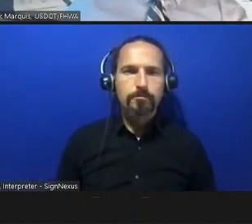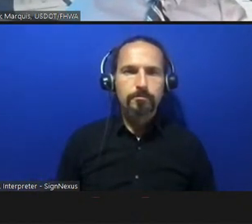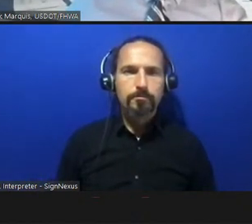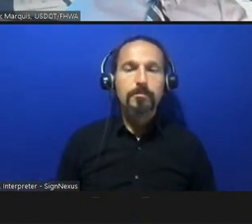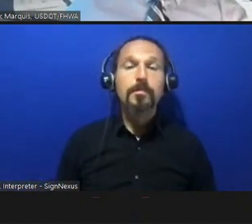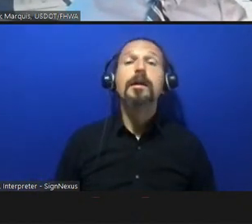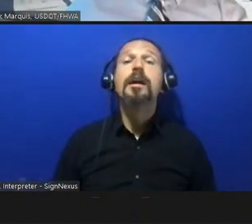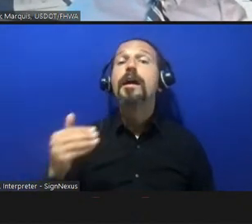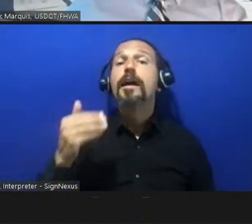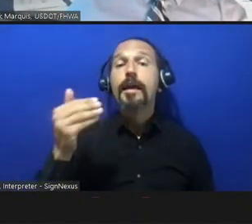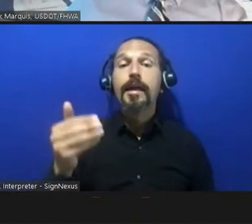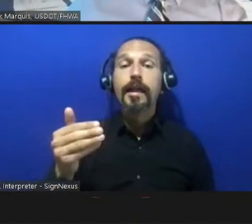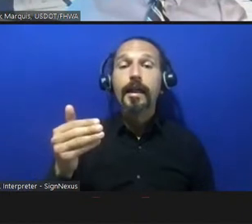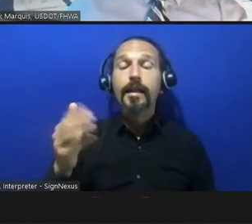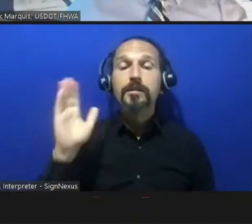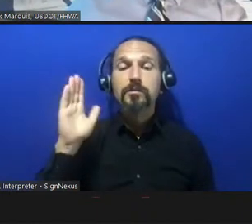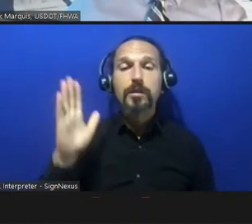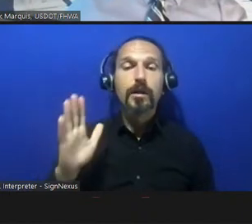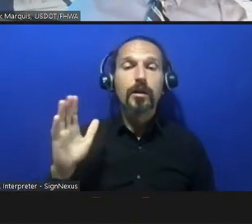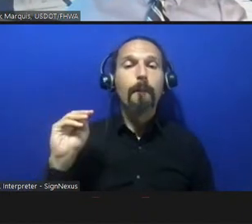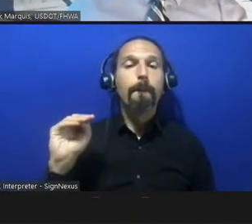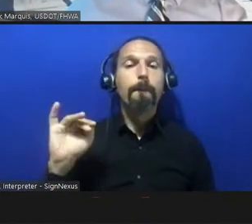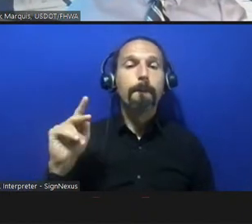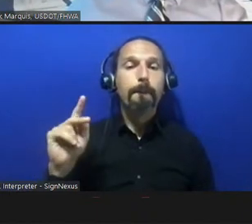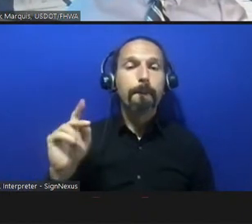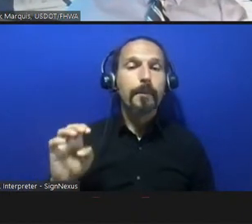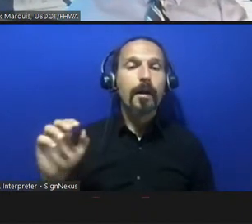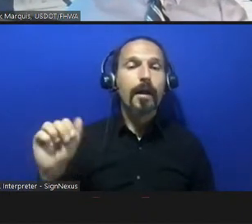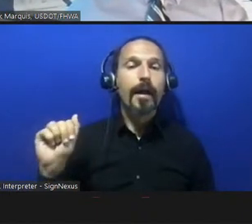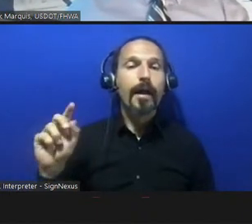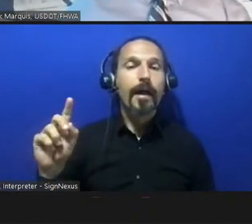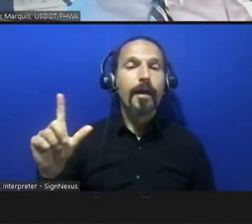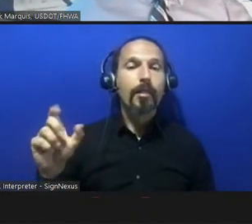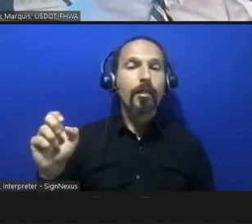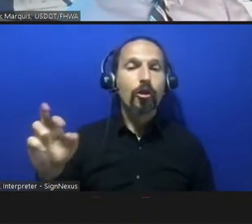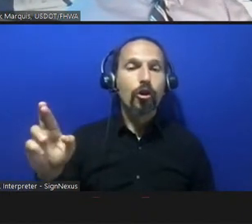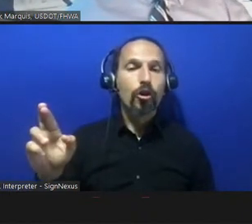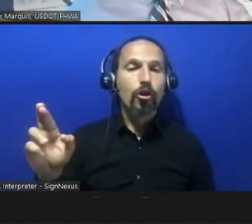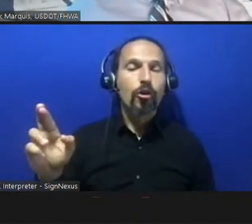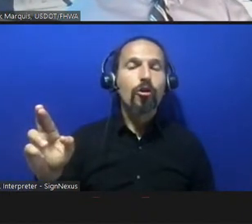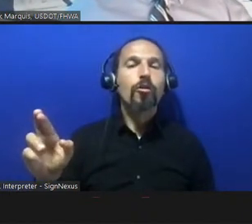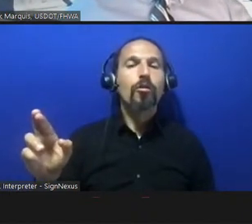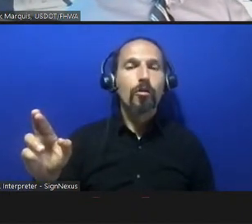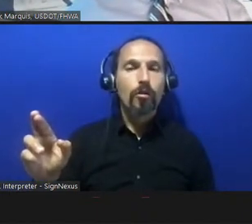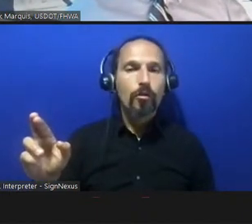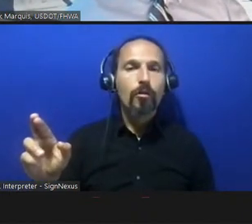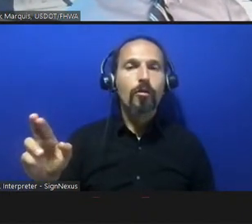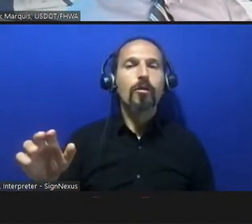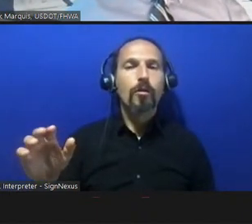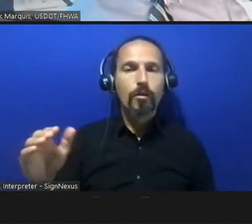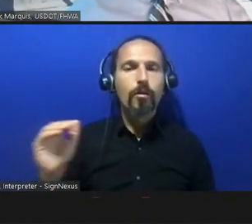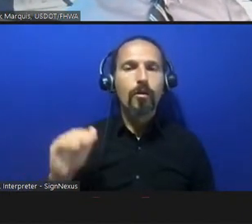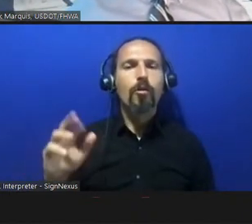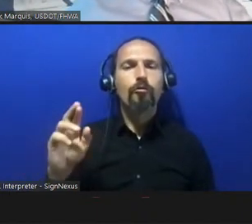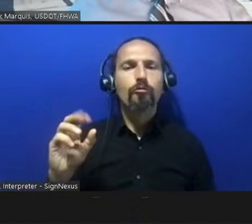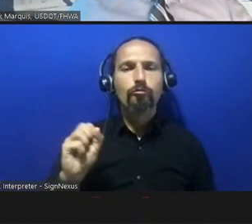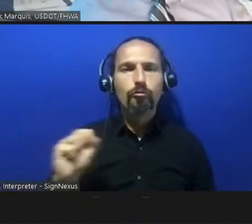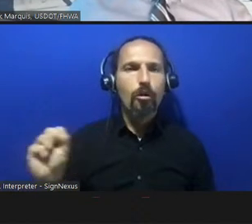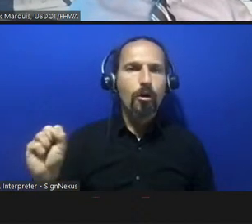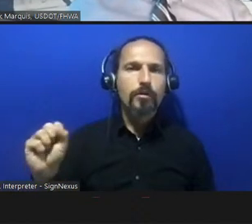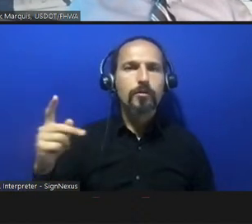our next speaker is michael adler followed by ross perlin